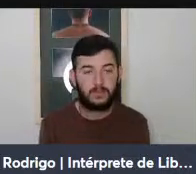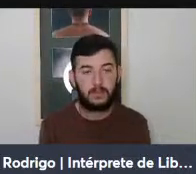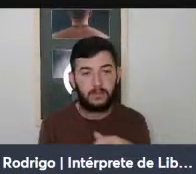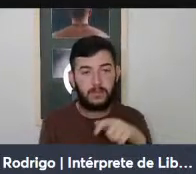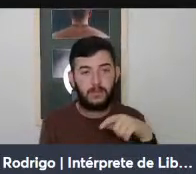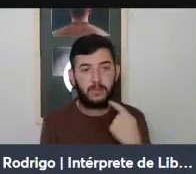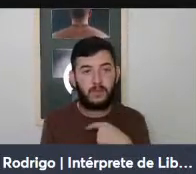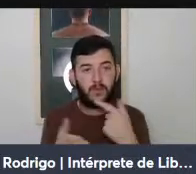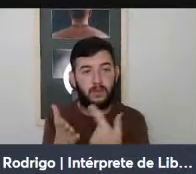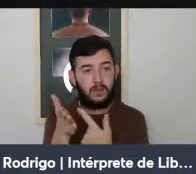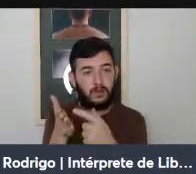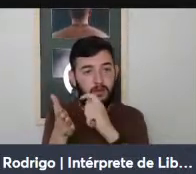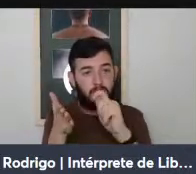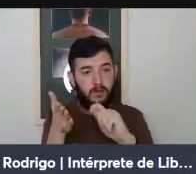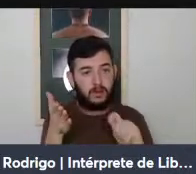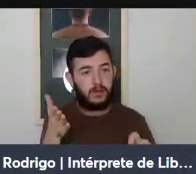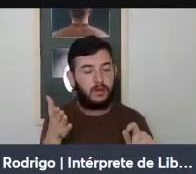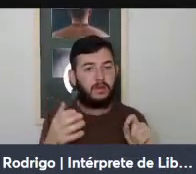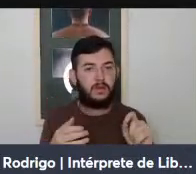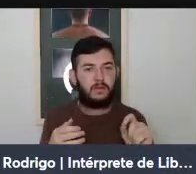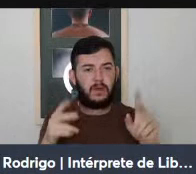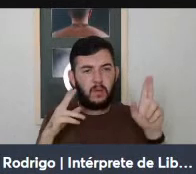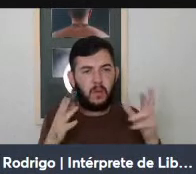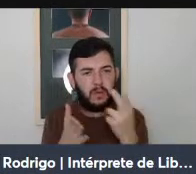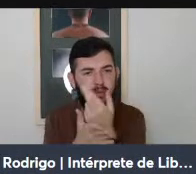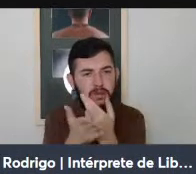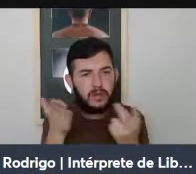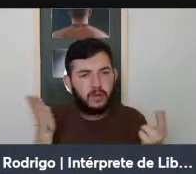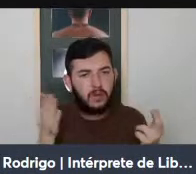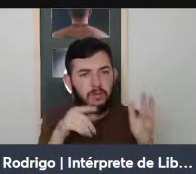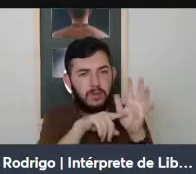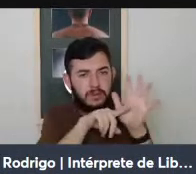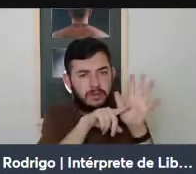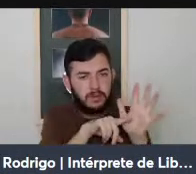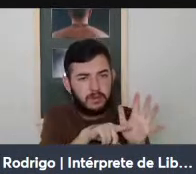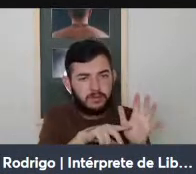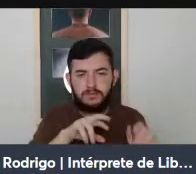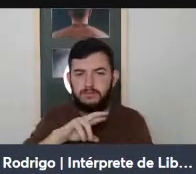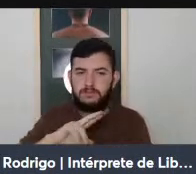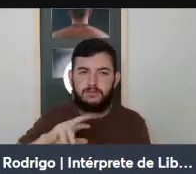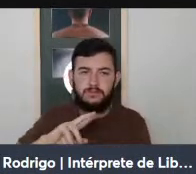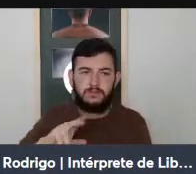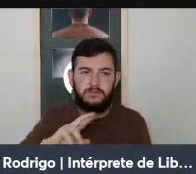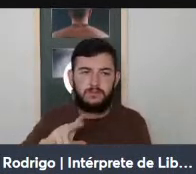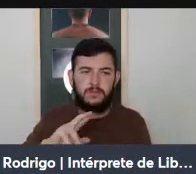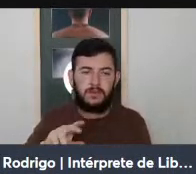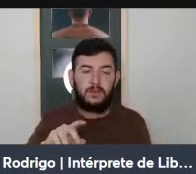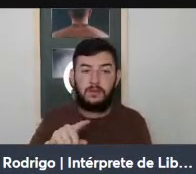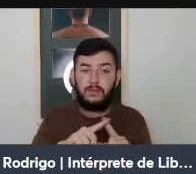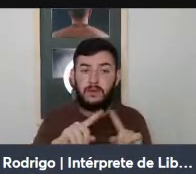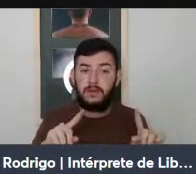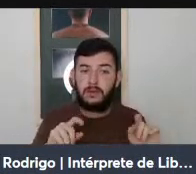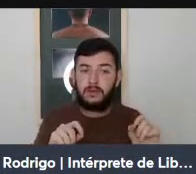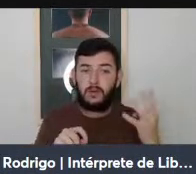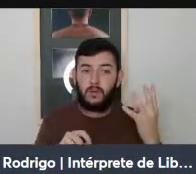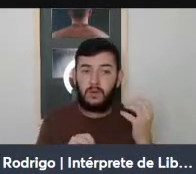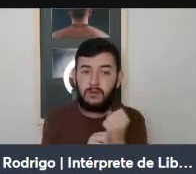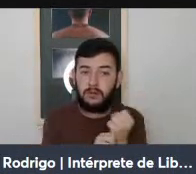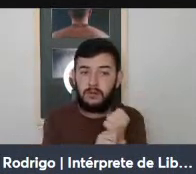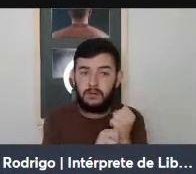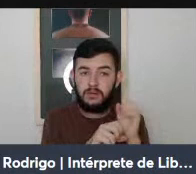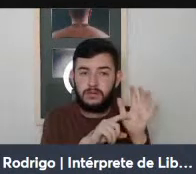nós não escrevemos apenas como um relatório de pesquisa, embora ele relatasse 4 anos de